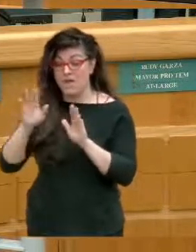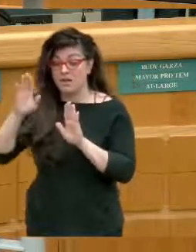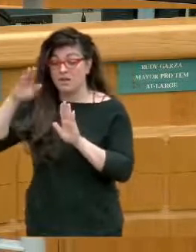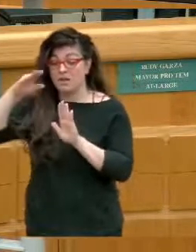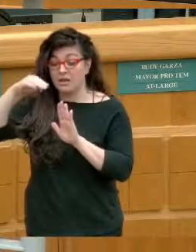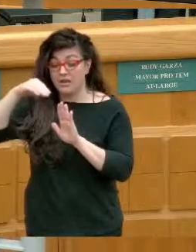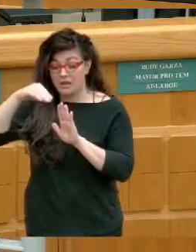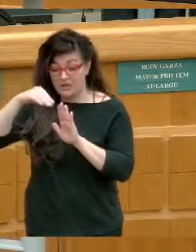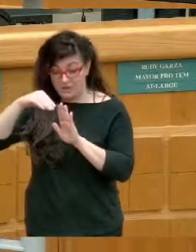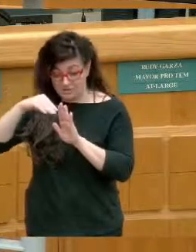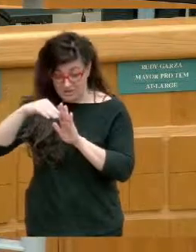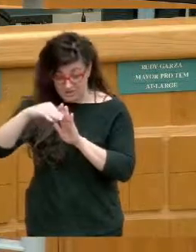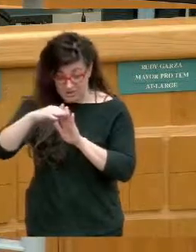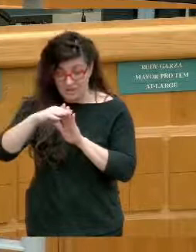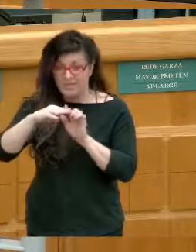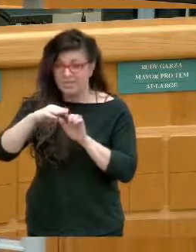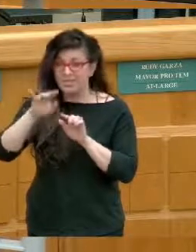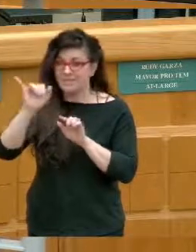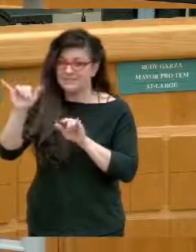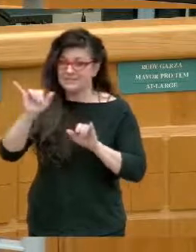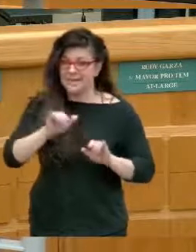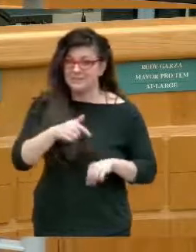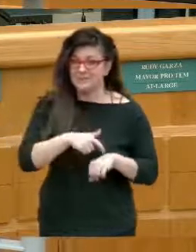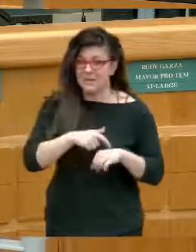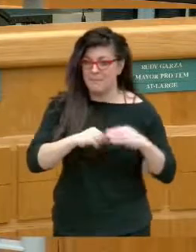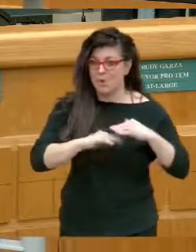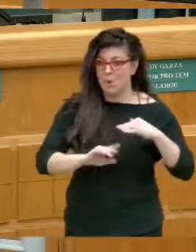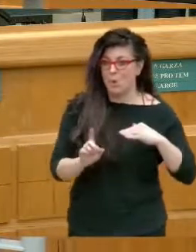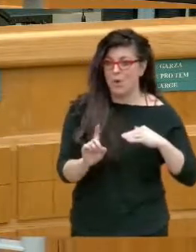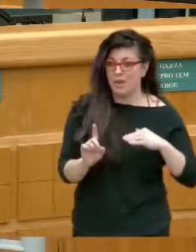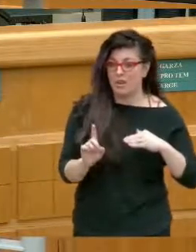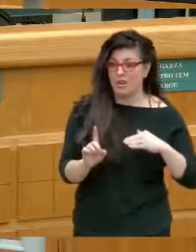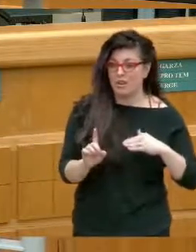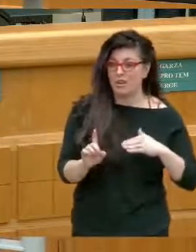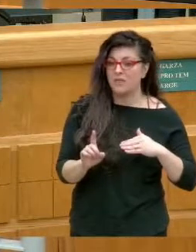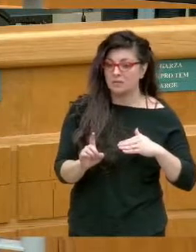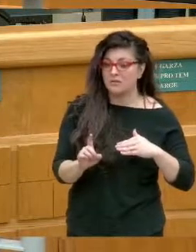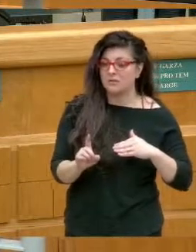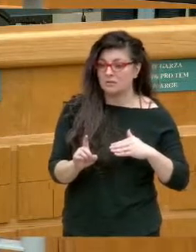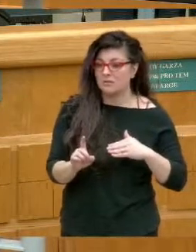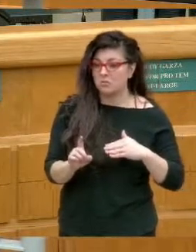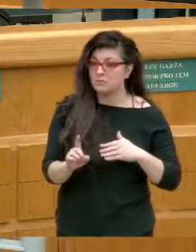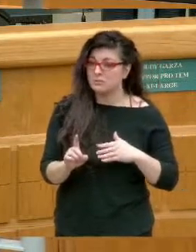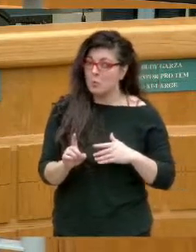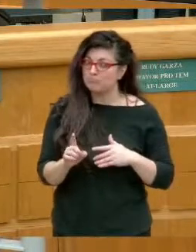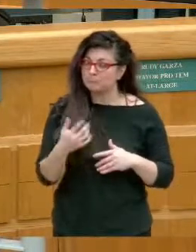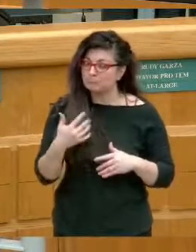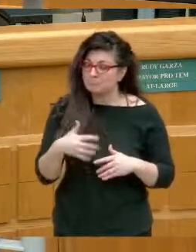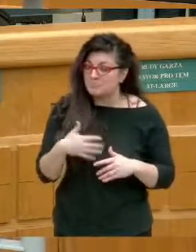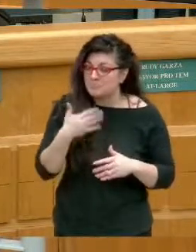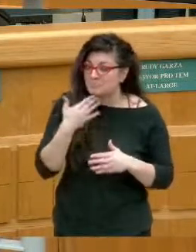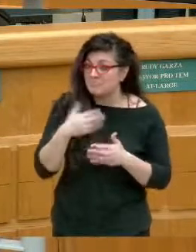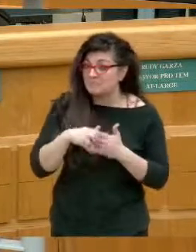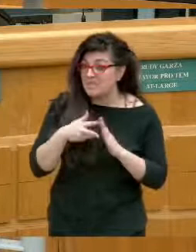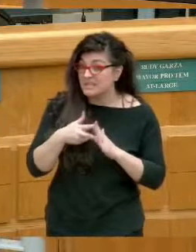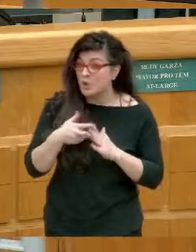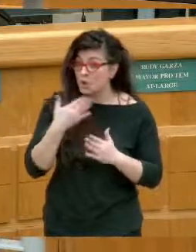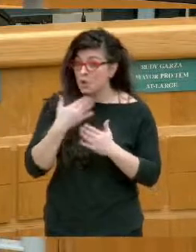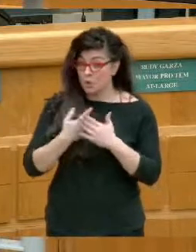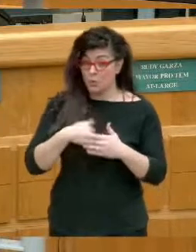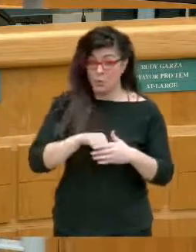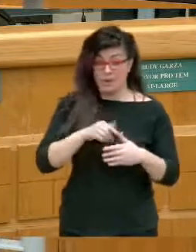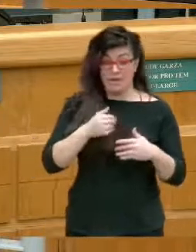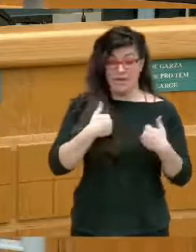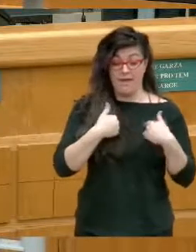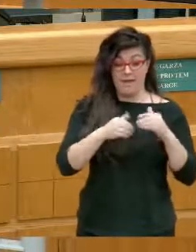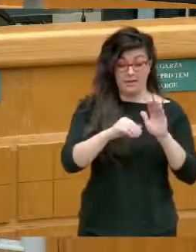cases, that was during this time when we were below 1. And it inspires some bit of confidence that the model predicted we were below 1 and our cases